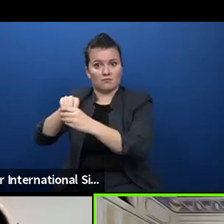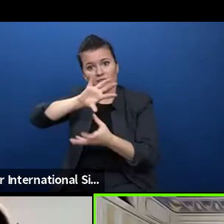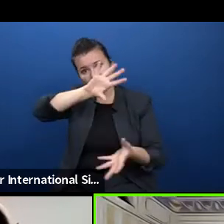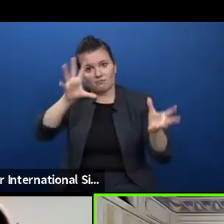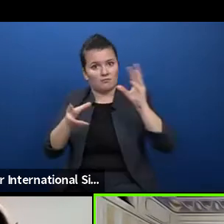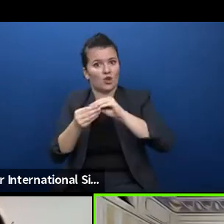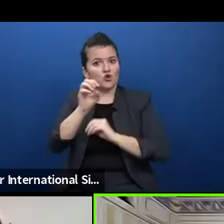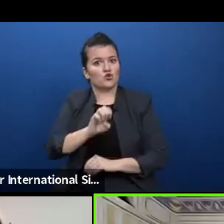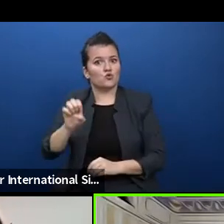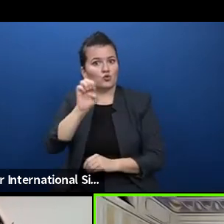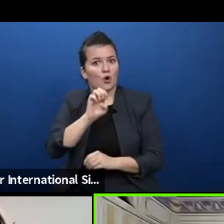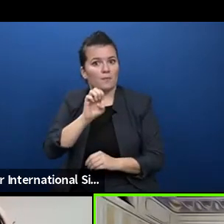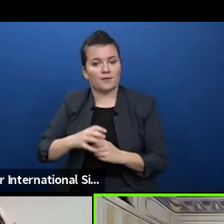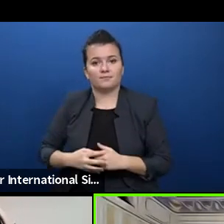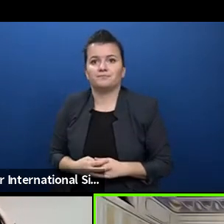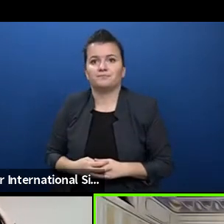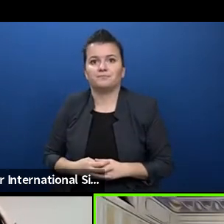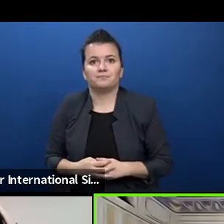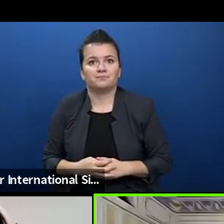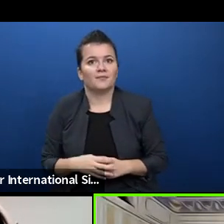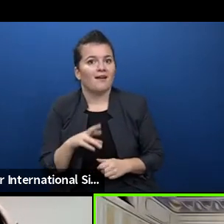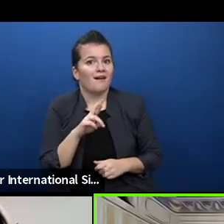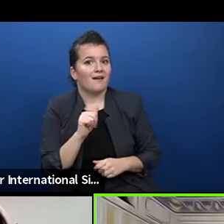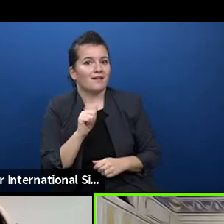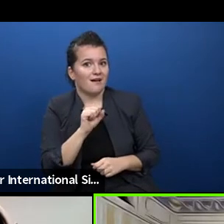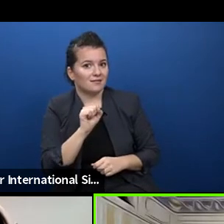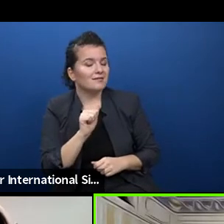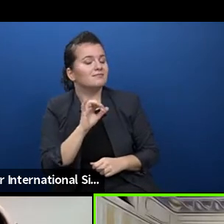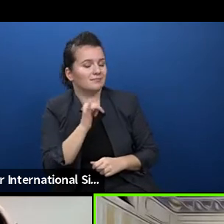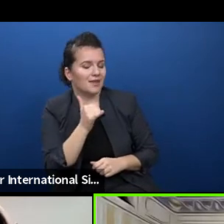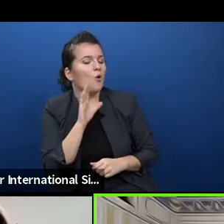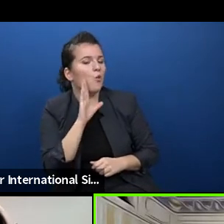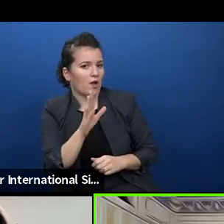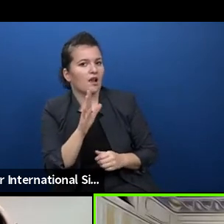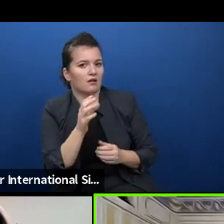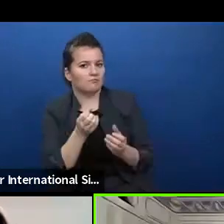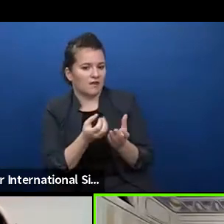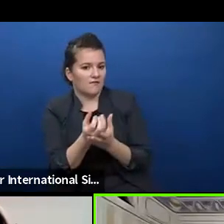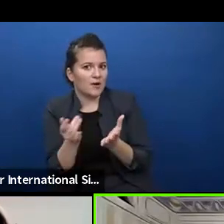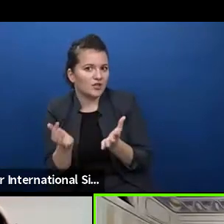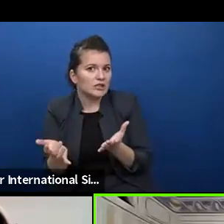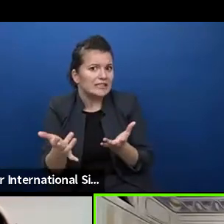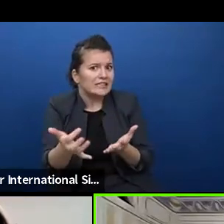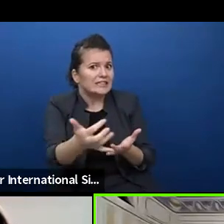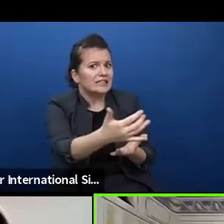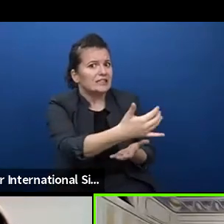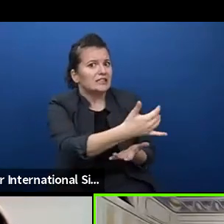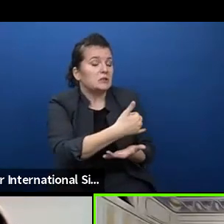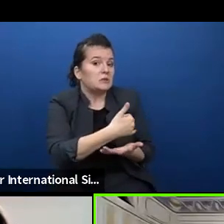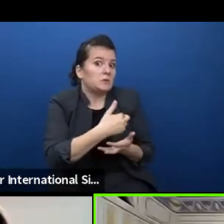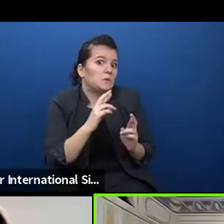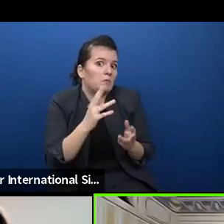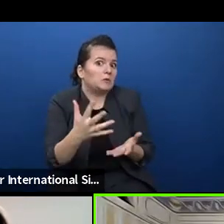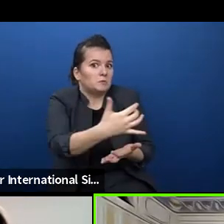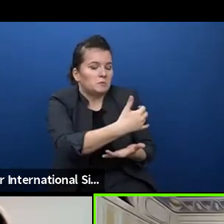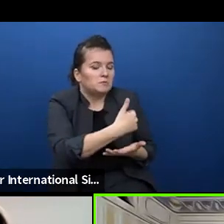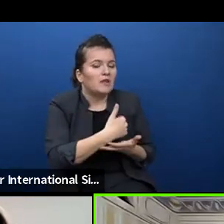Well, yes, we will try to collect this data as much as possible. We already identified some sources that we